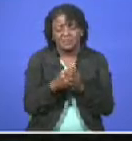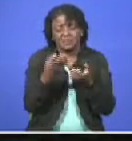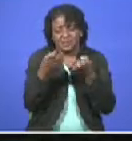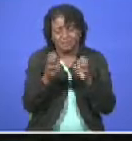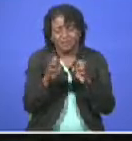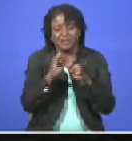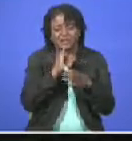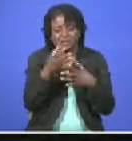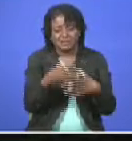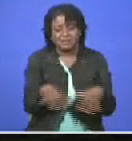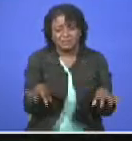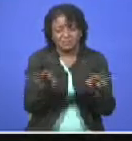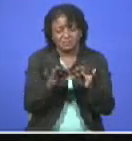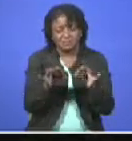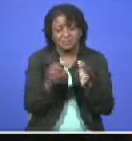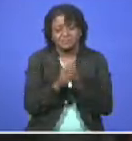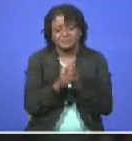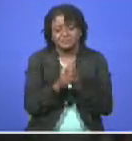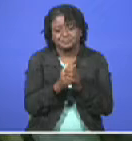is critical.